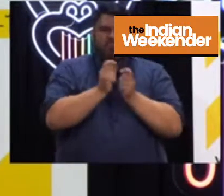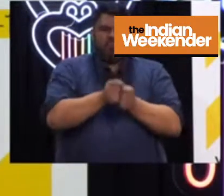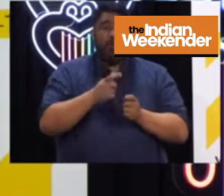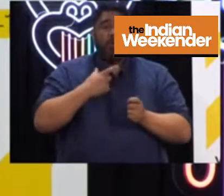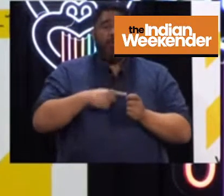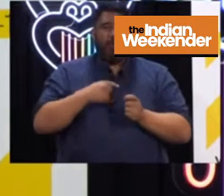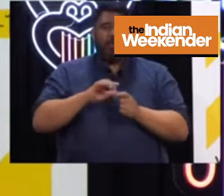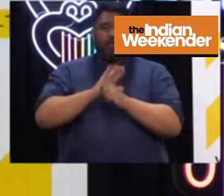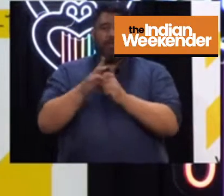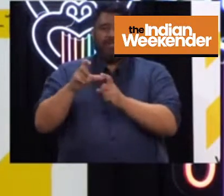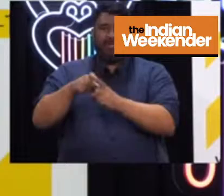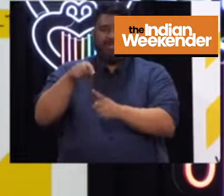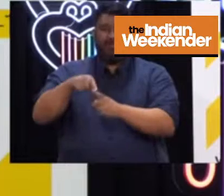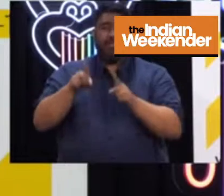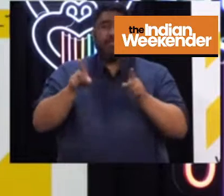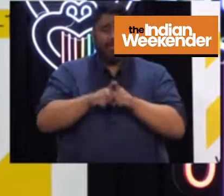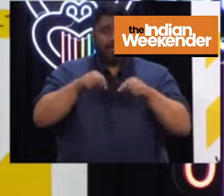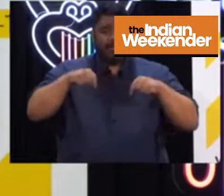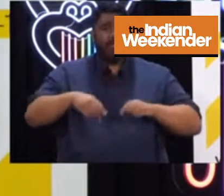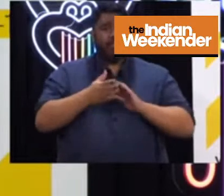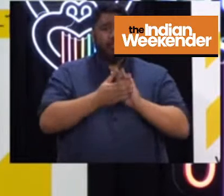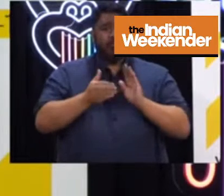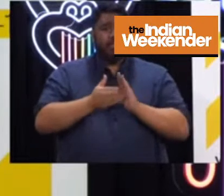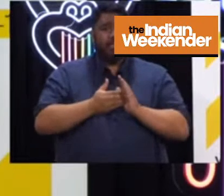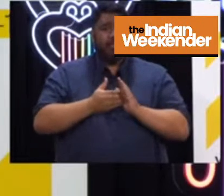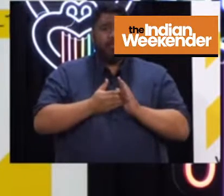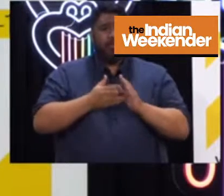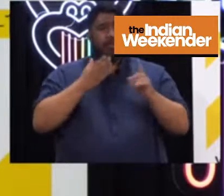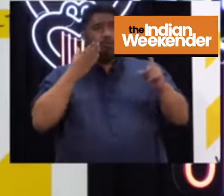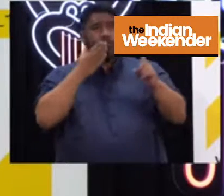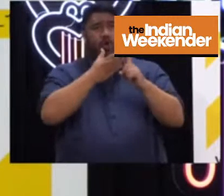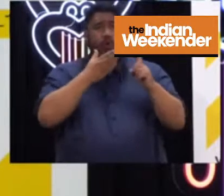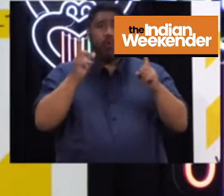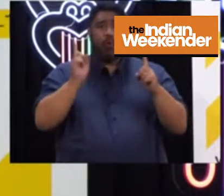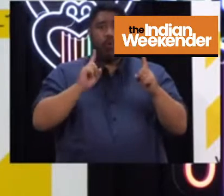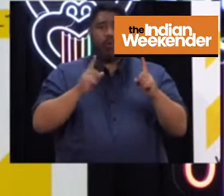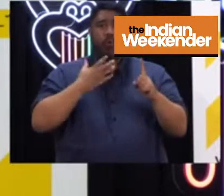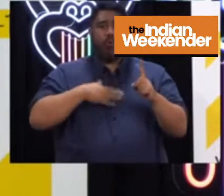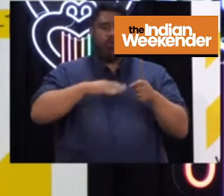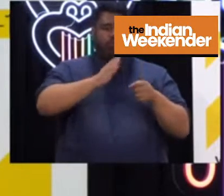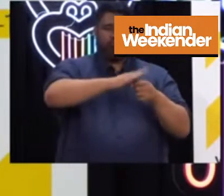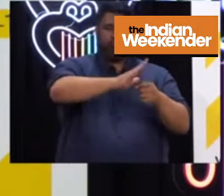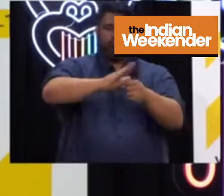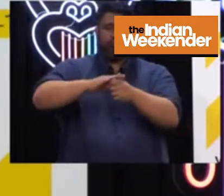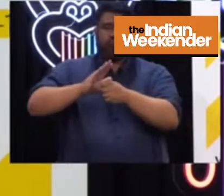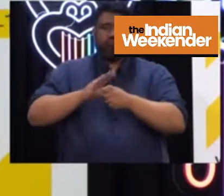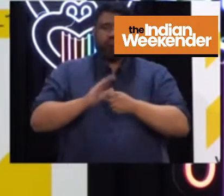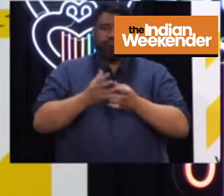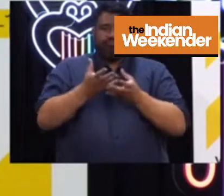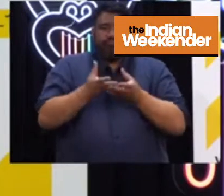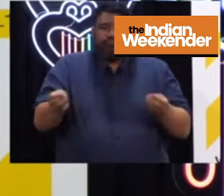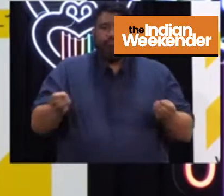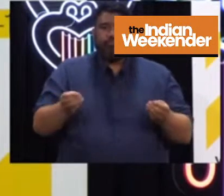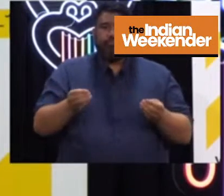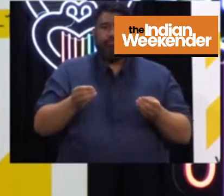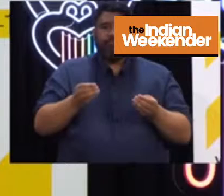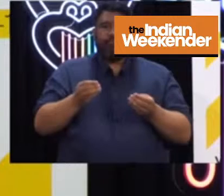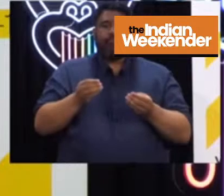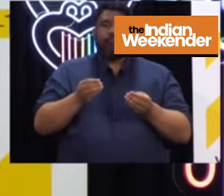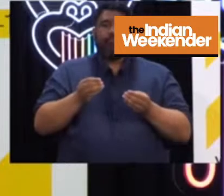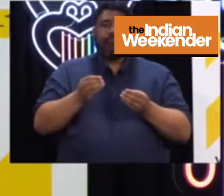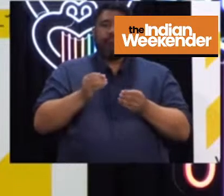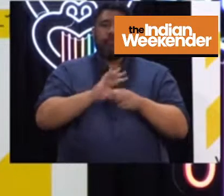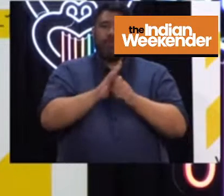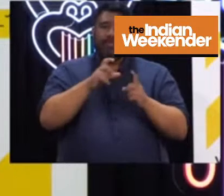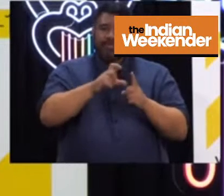reflecting on ours. Elimination continues to be the best option for New Zealand at this point in time while we vaccinate New Zealanders. The